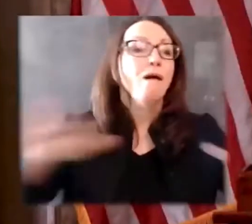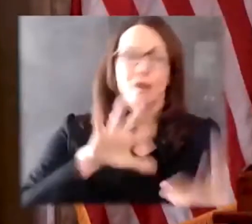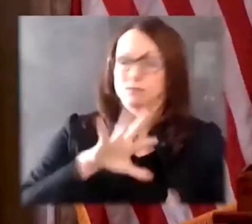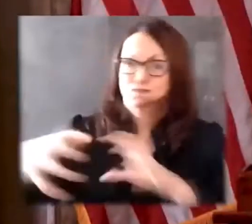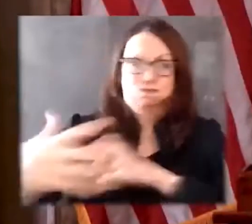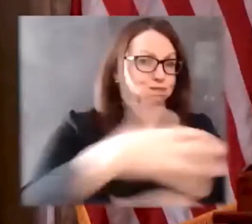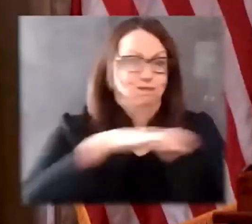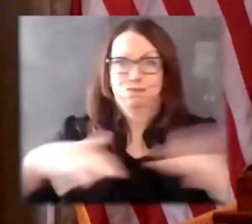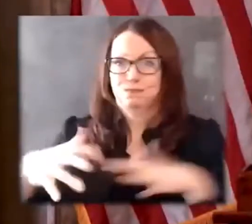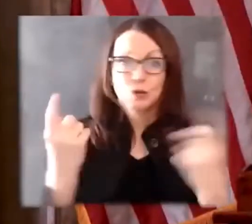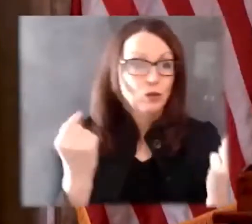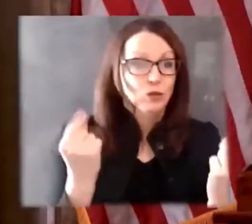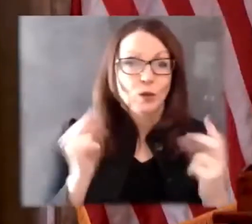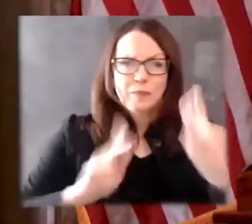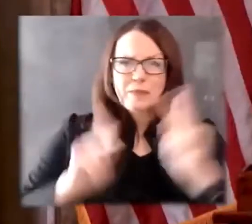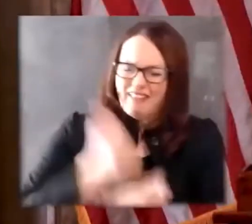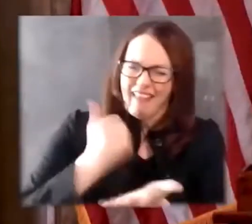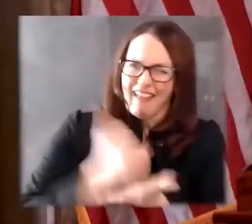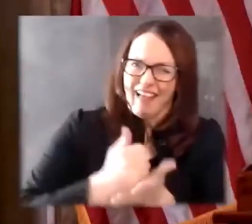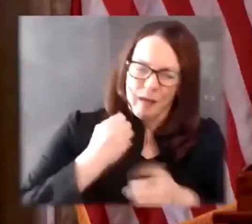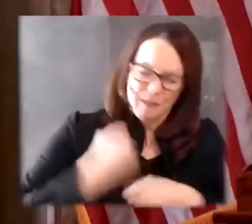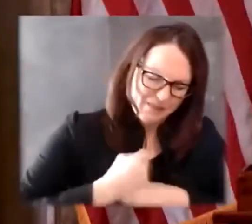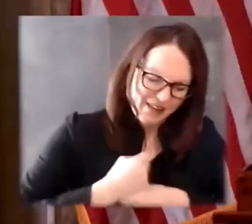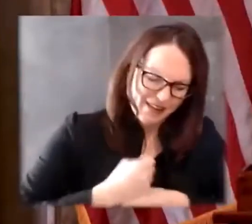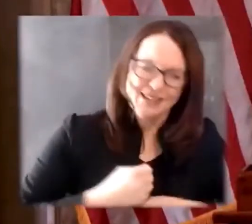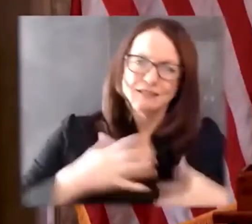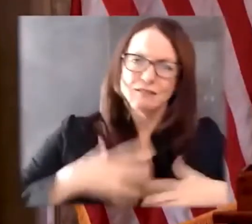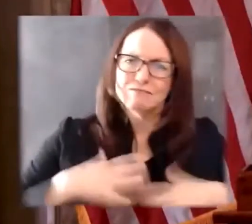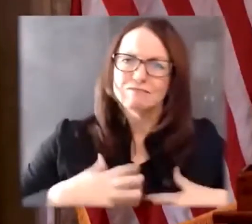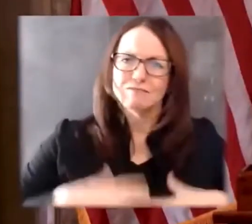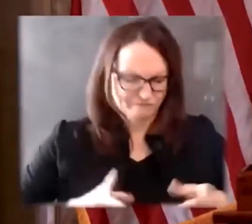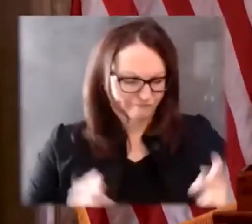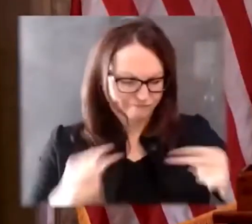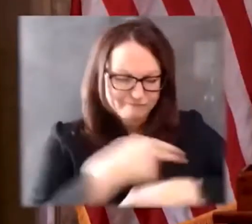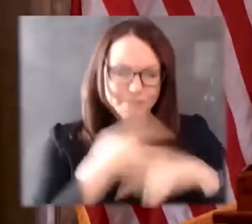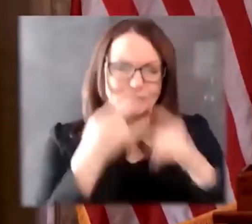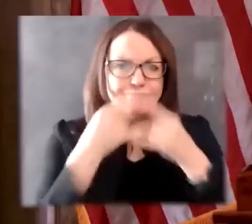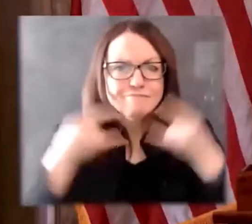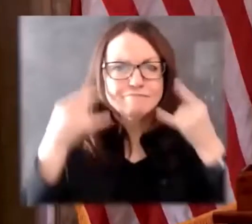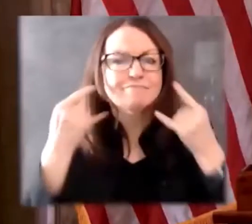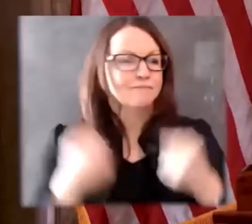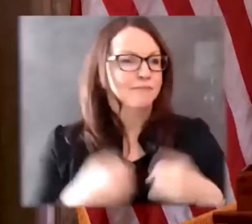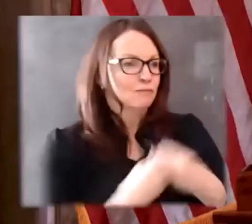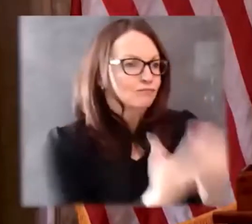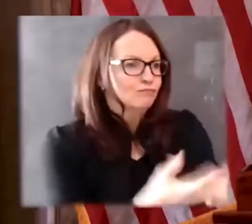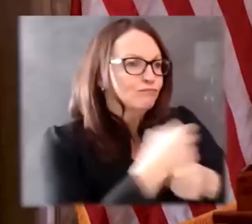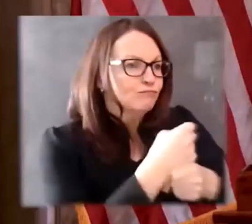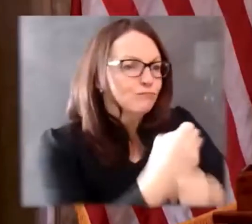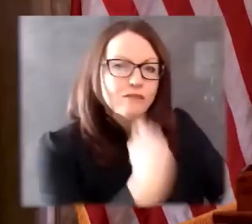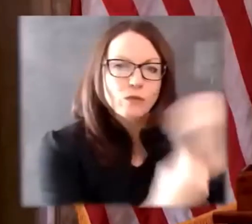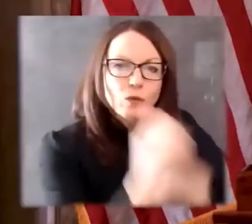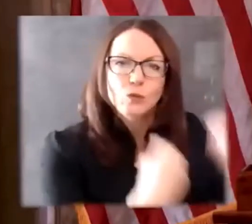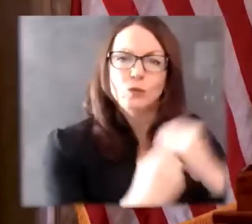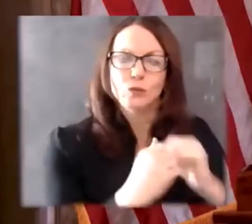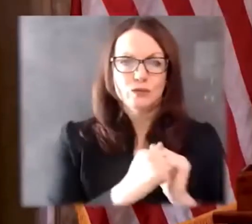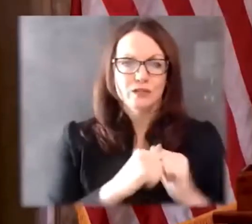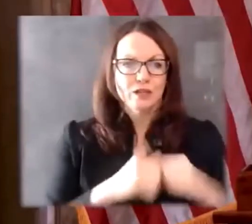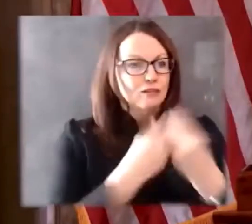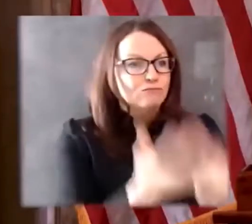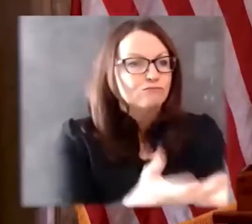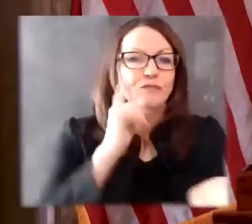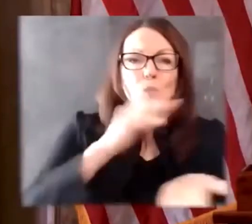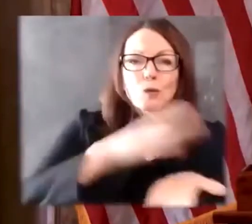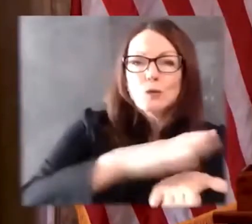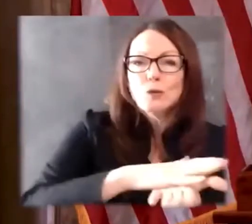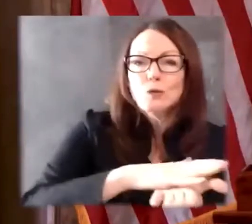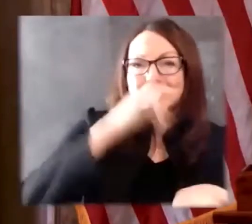for kids so that they wouldn't go hungry, even if they weren't in school, sewing and donating masks for others who couldn't afford their